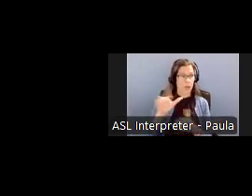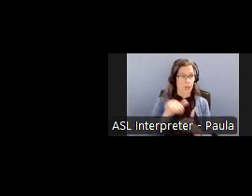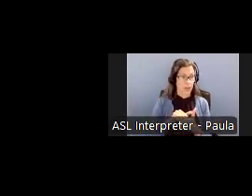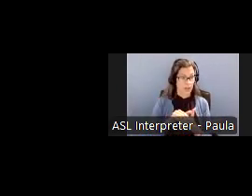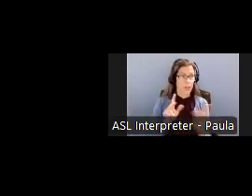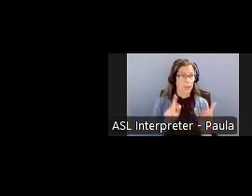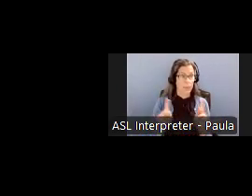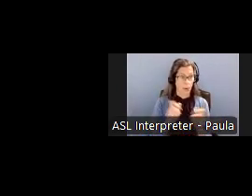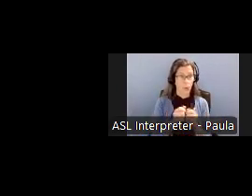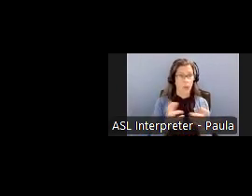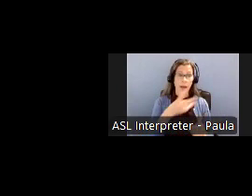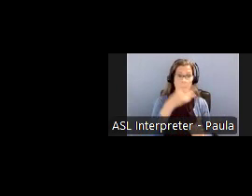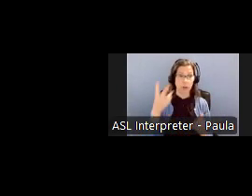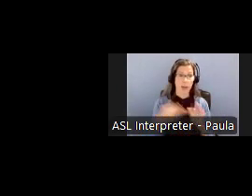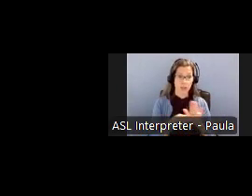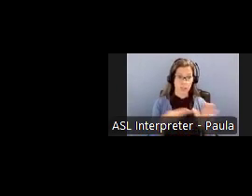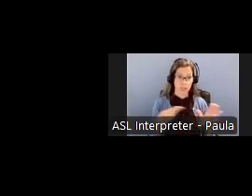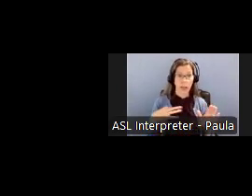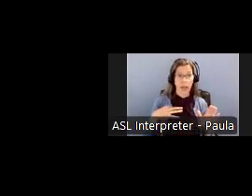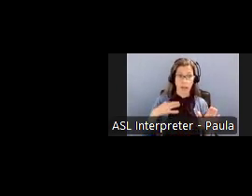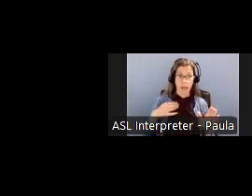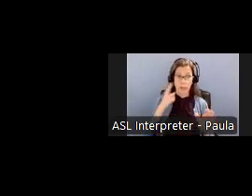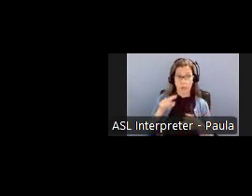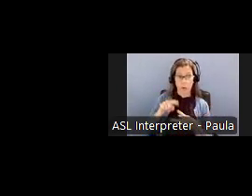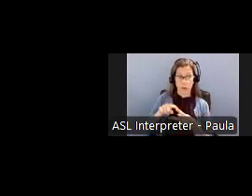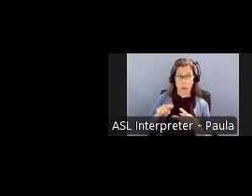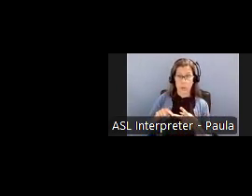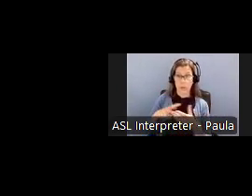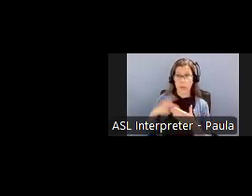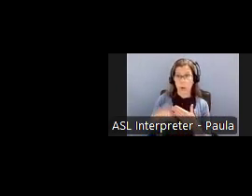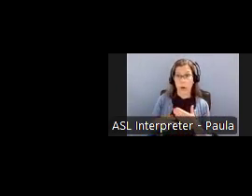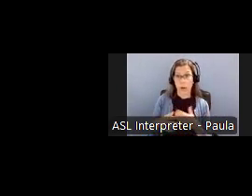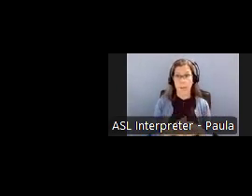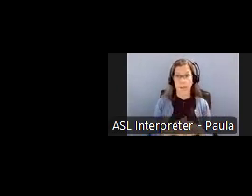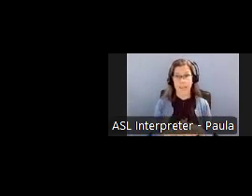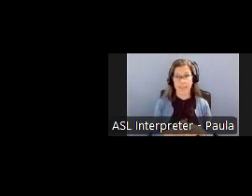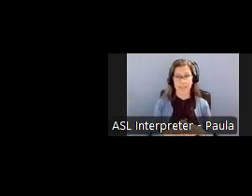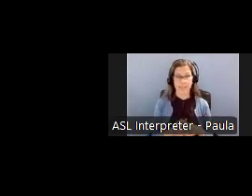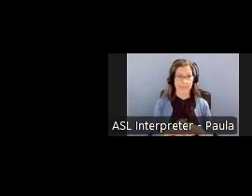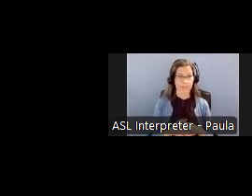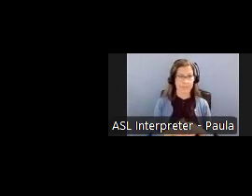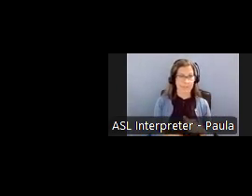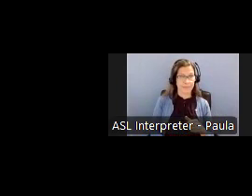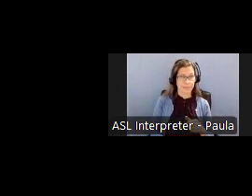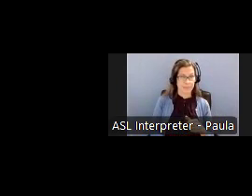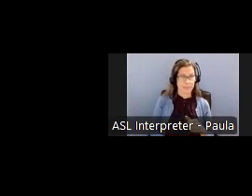status eligible for Apple Health for Kids and Apple Health pregnancy medical programs. Next slide.